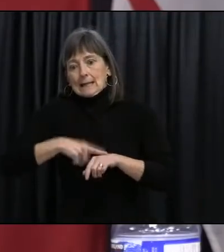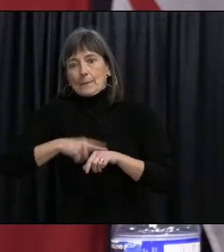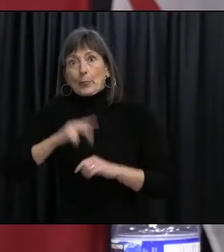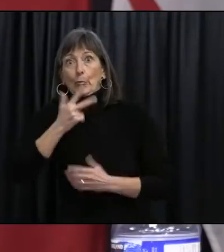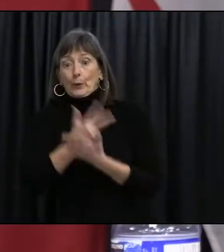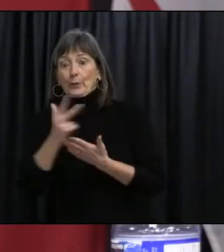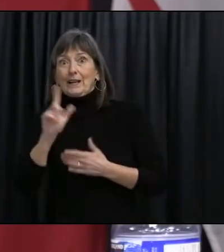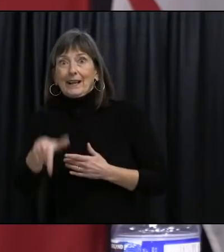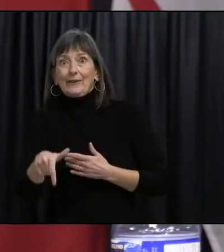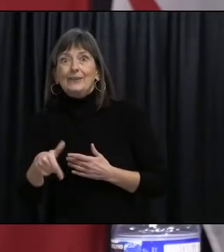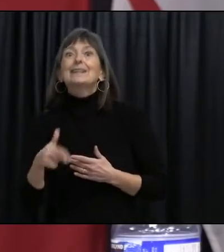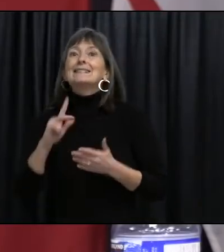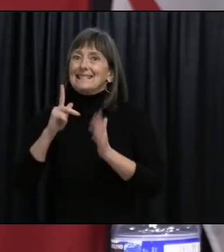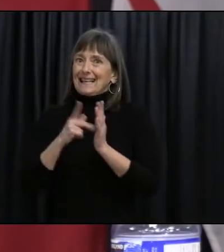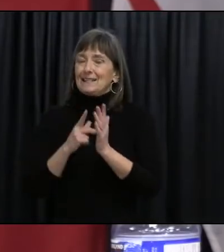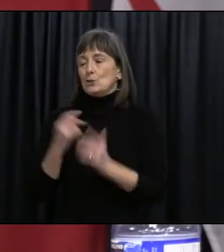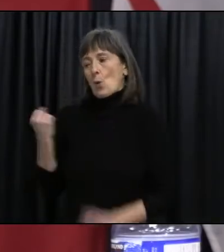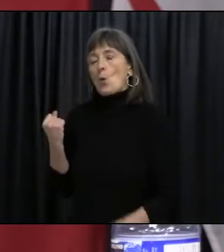Christmas.